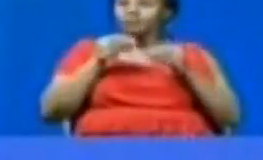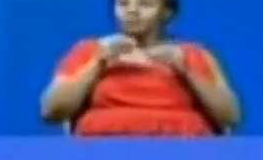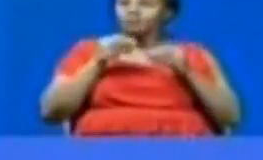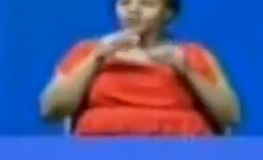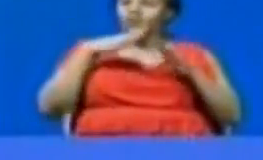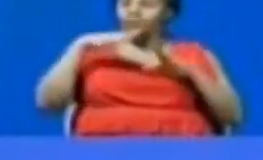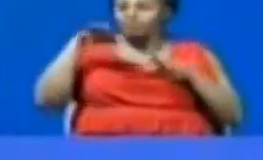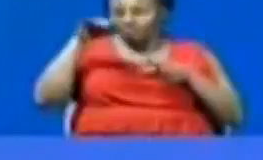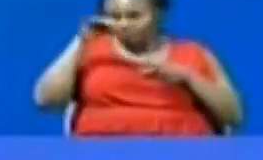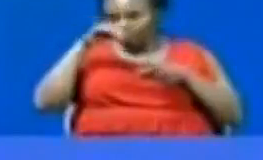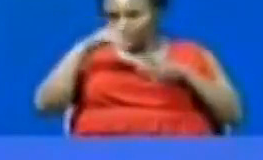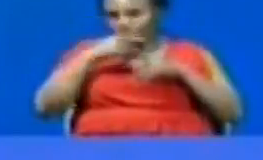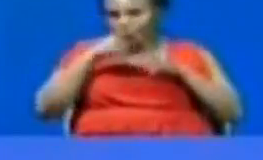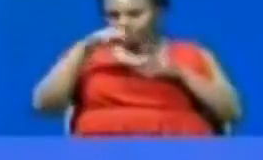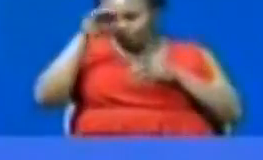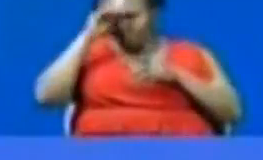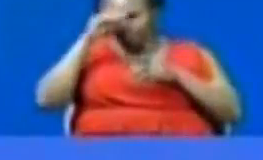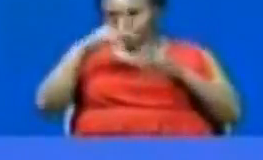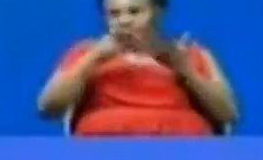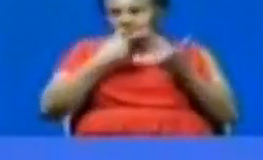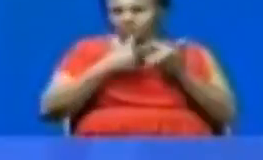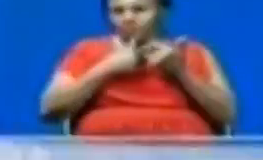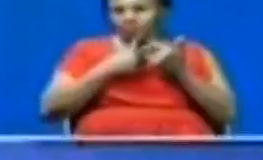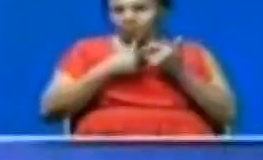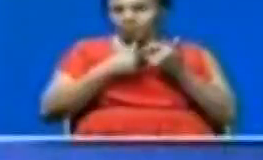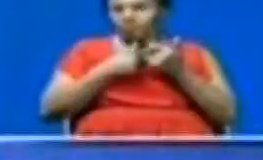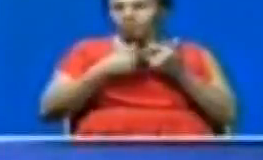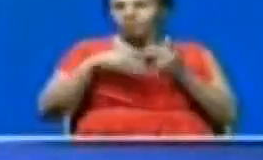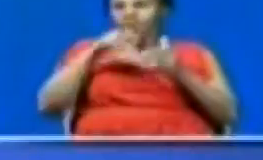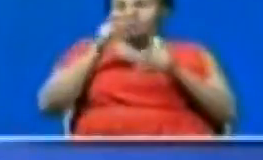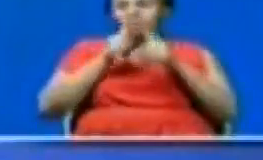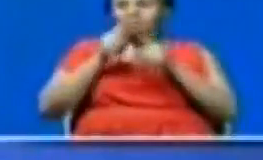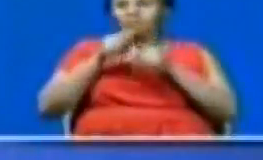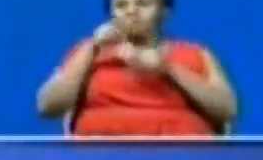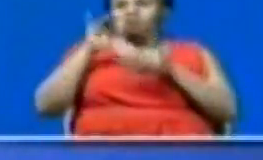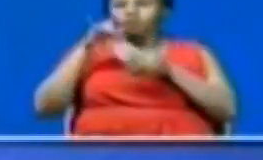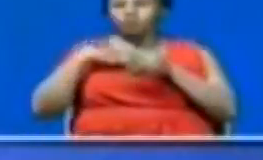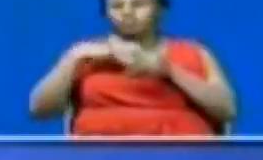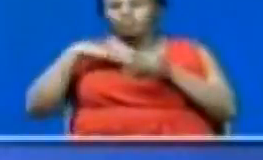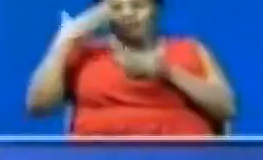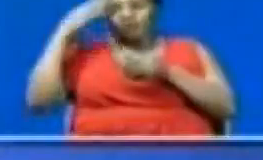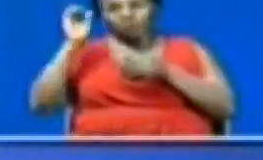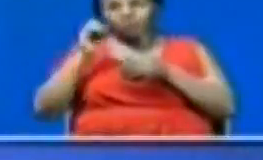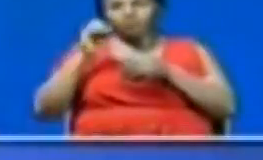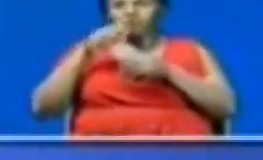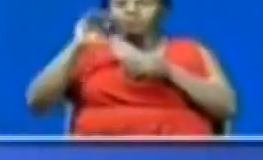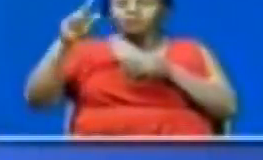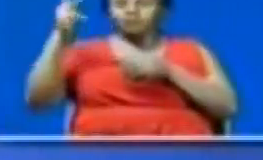ba. Na zile kura zitahesabiwa itakuwa ni chupa ya pombe. Hawa walevi ya tuwetui.